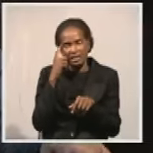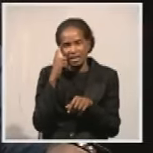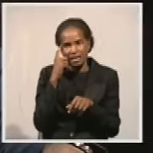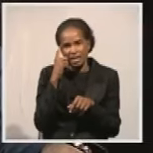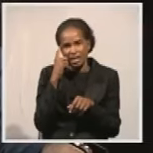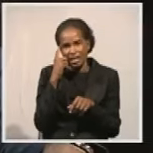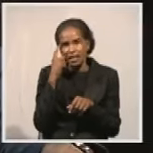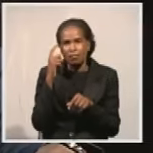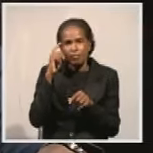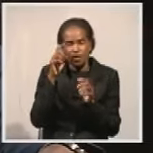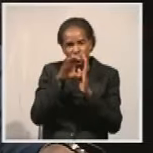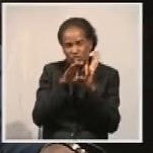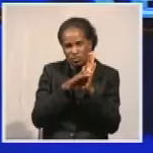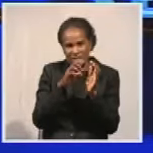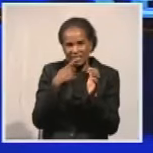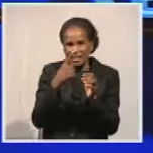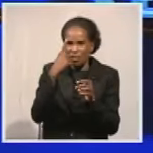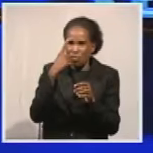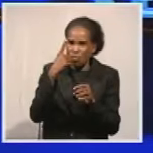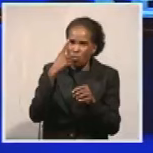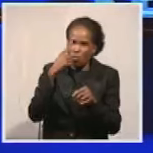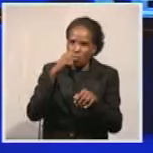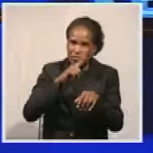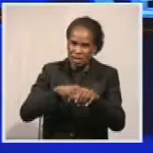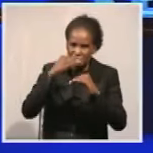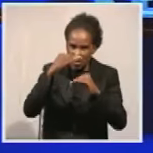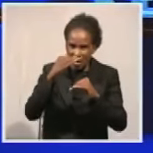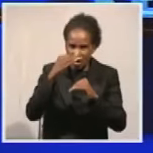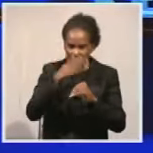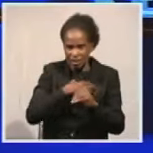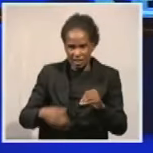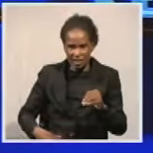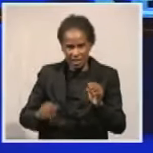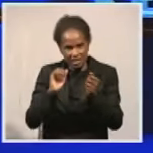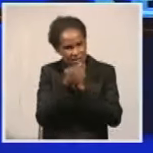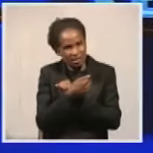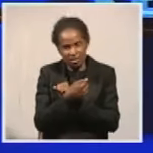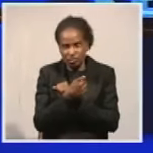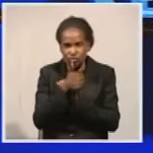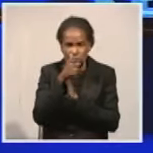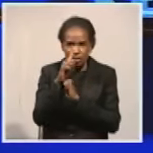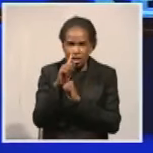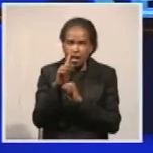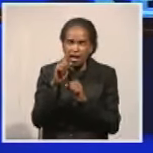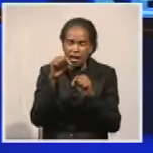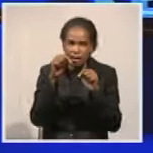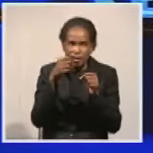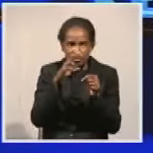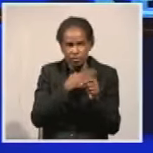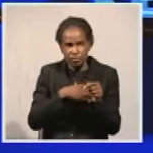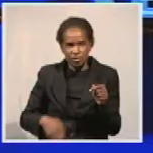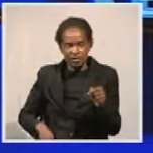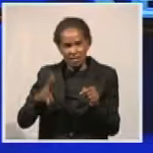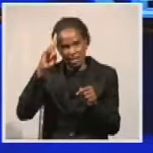we need to reconsider this thing. Yes. It was him. Mm. And his argument